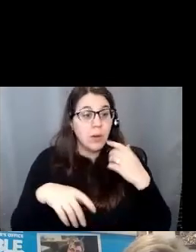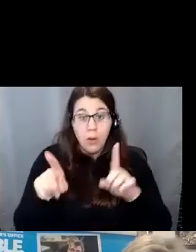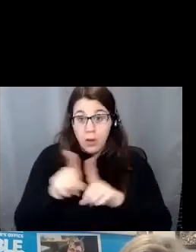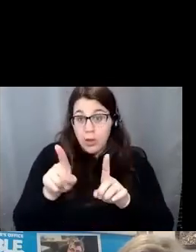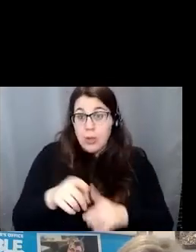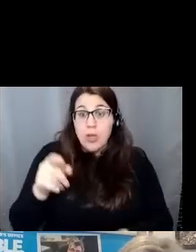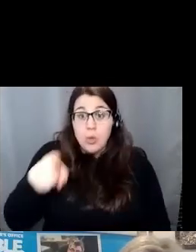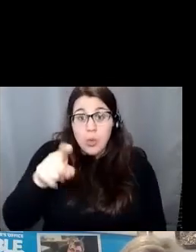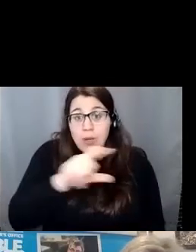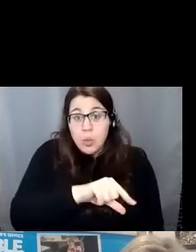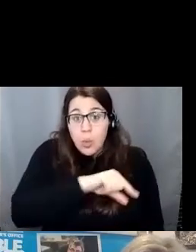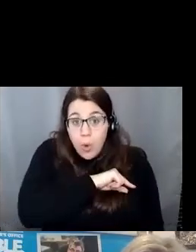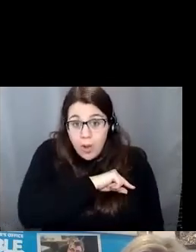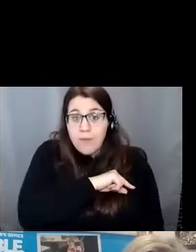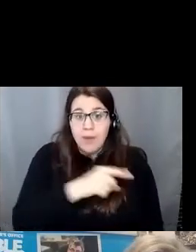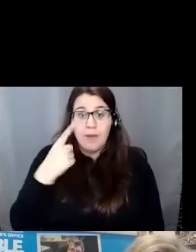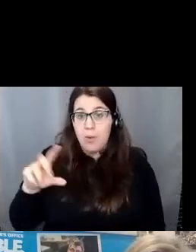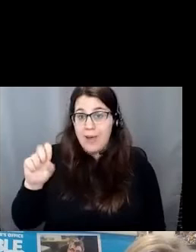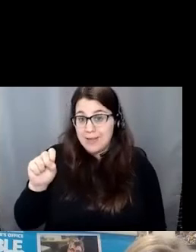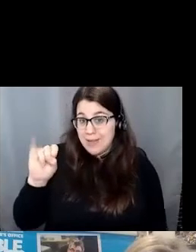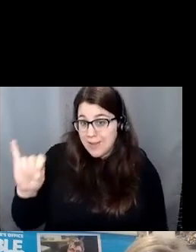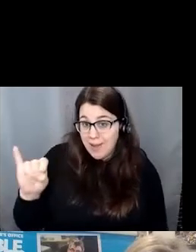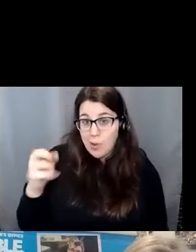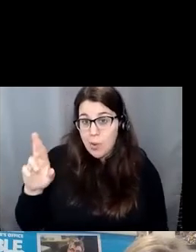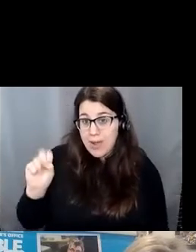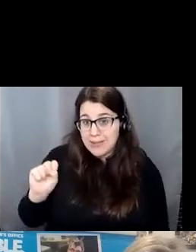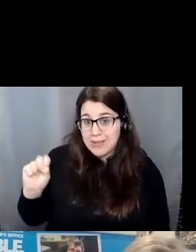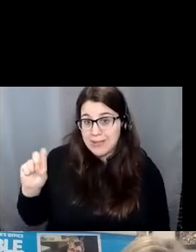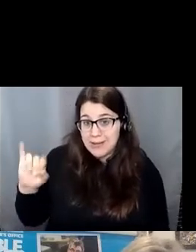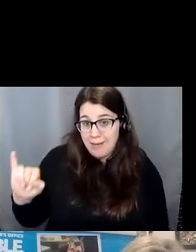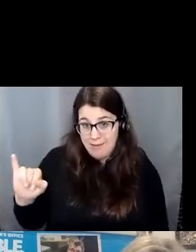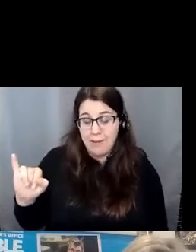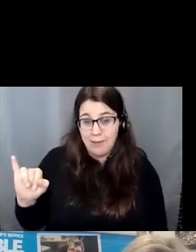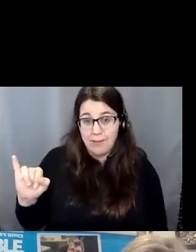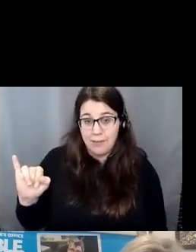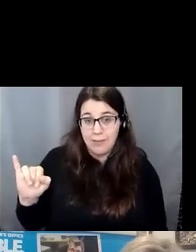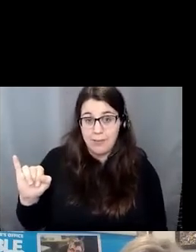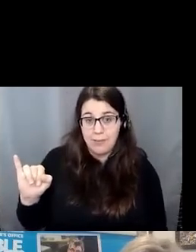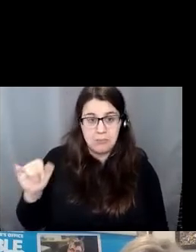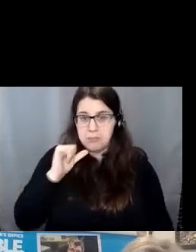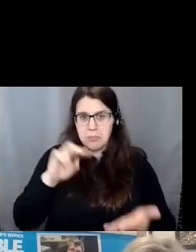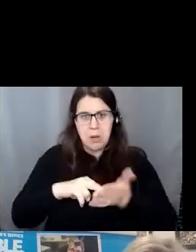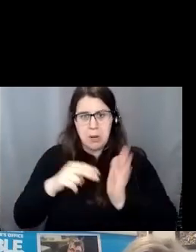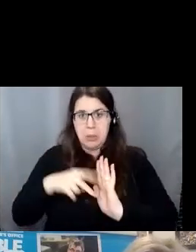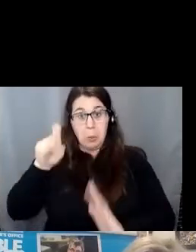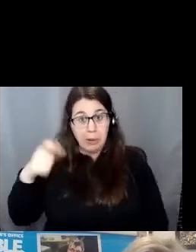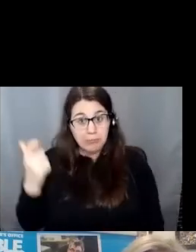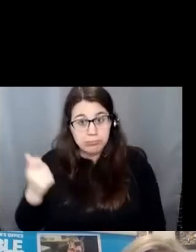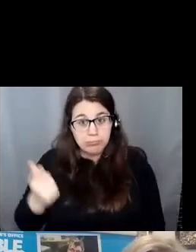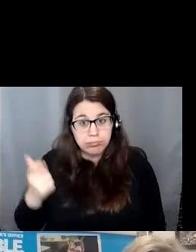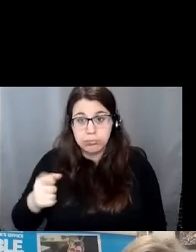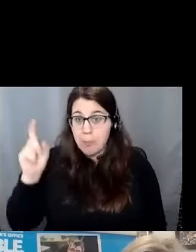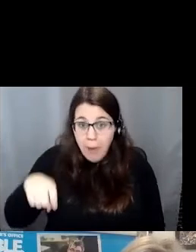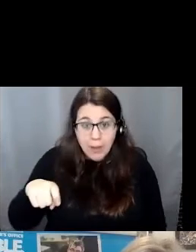or SSDI due to the disability or blindness. So this does not mean you actually have to be receiving SSI. In other words, it